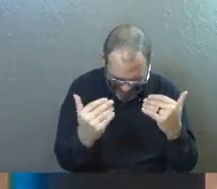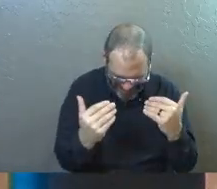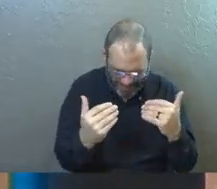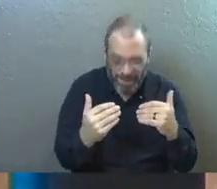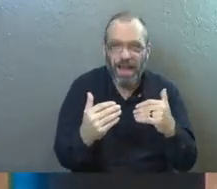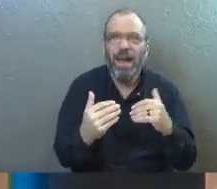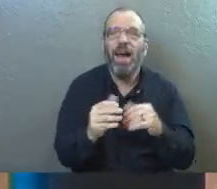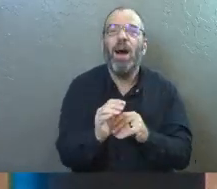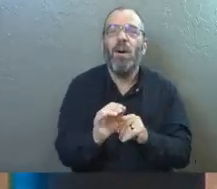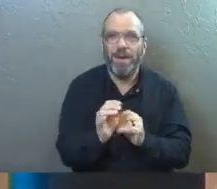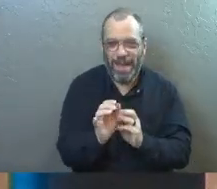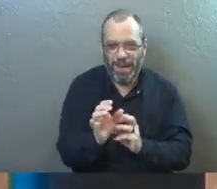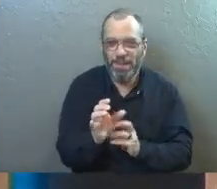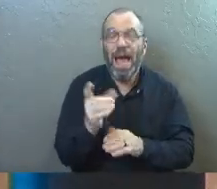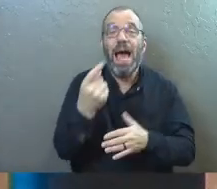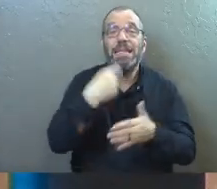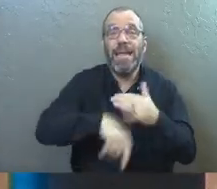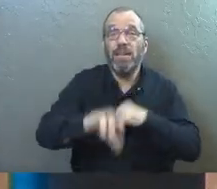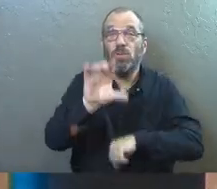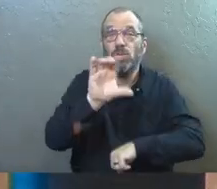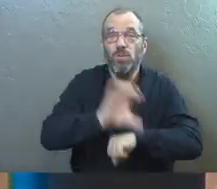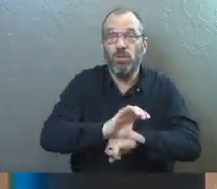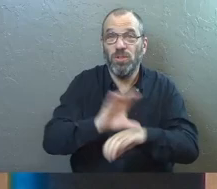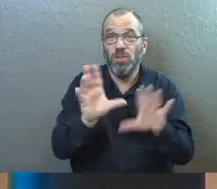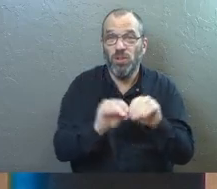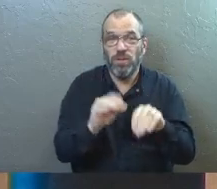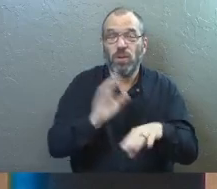service, lying. That's what we're talking about in church.